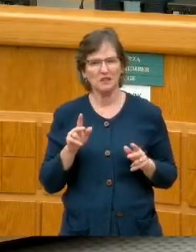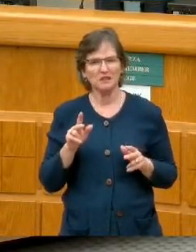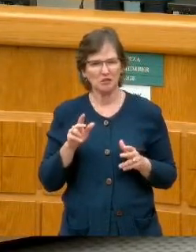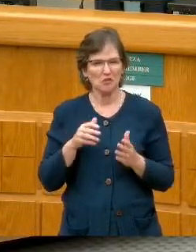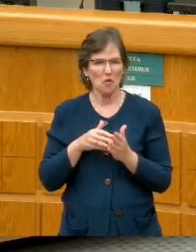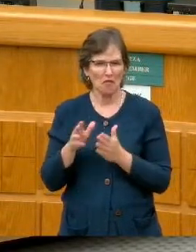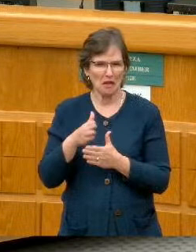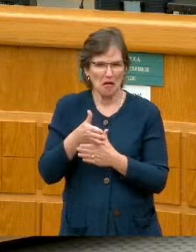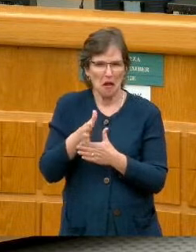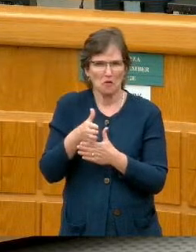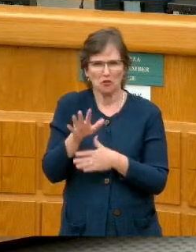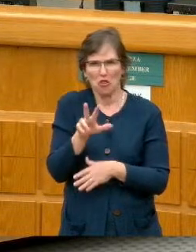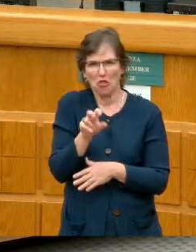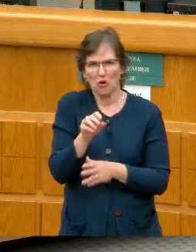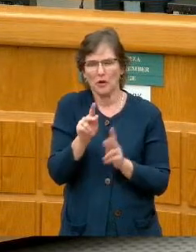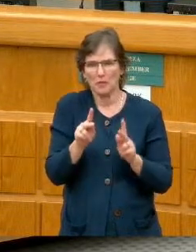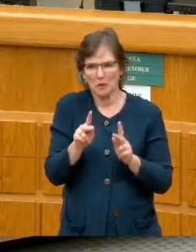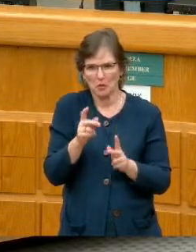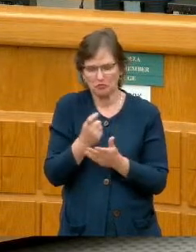past 2 weeks.